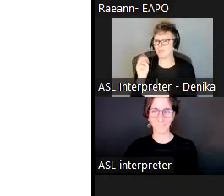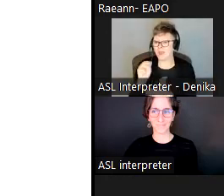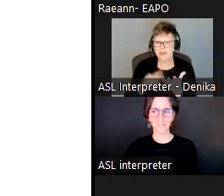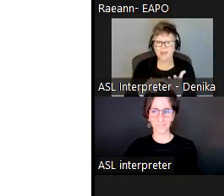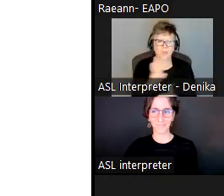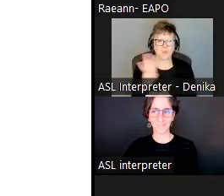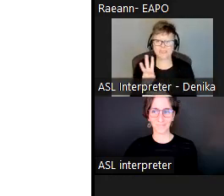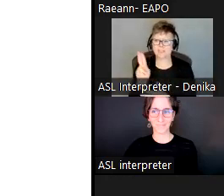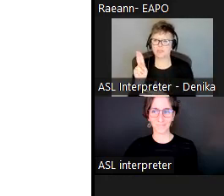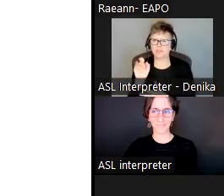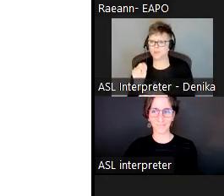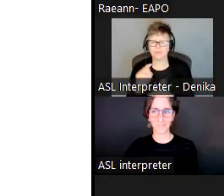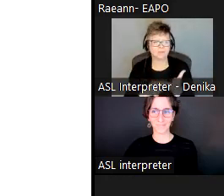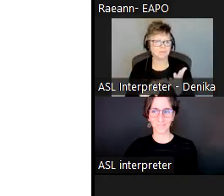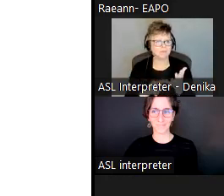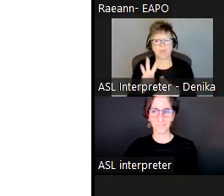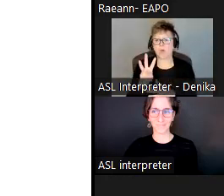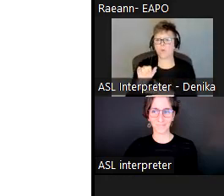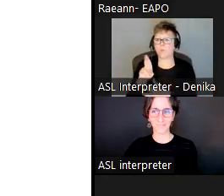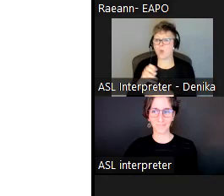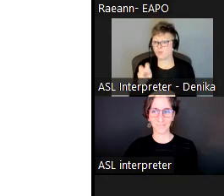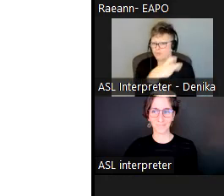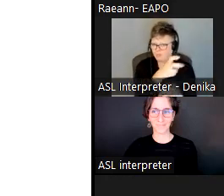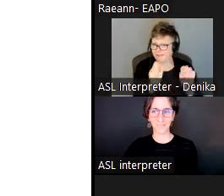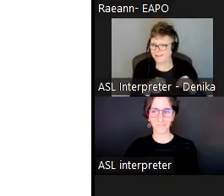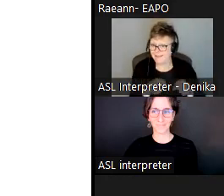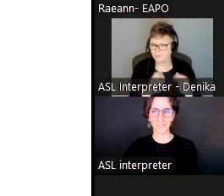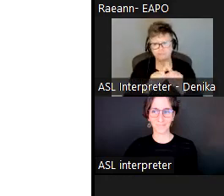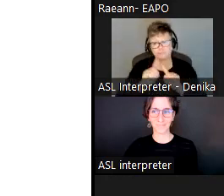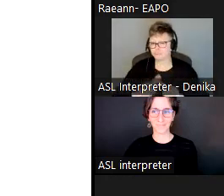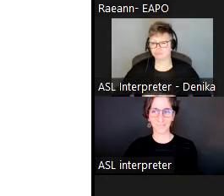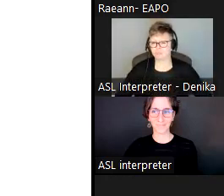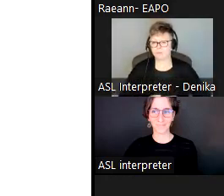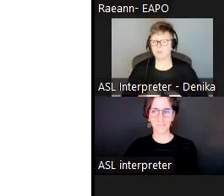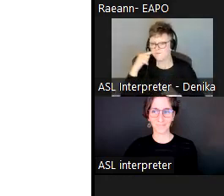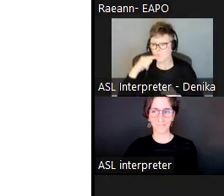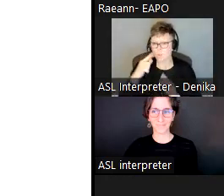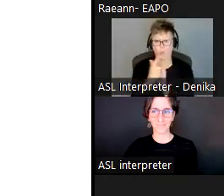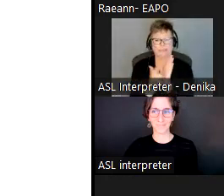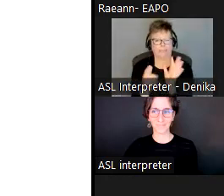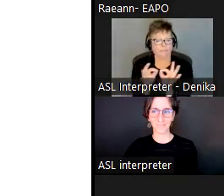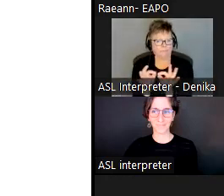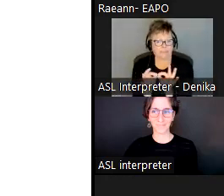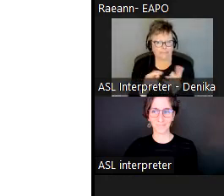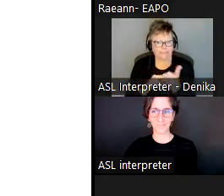a wire transfer. And these fees are usually for legal fees,